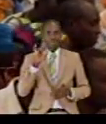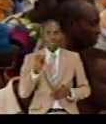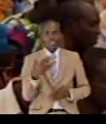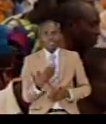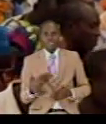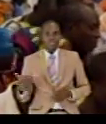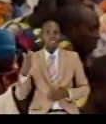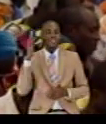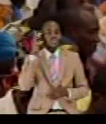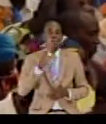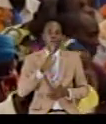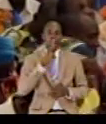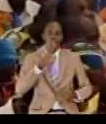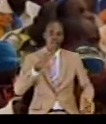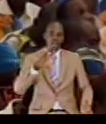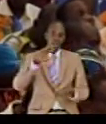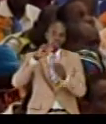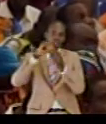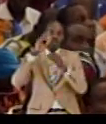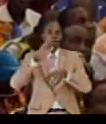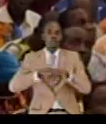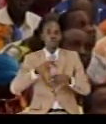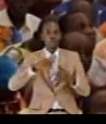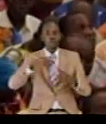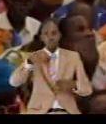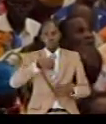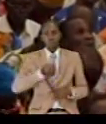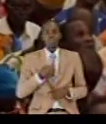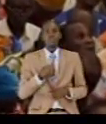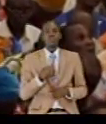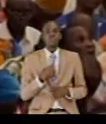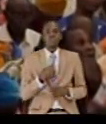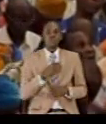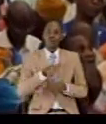all these things shall be added unto you.